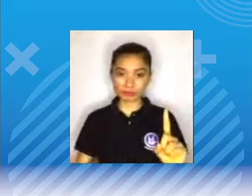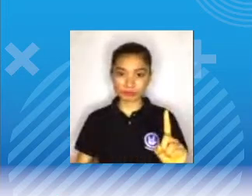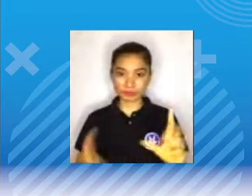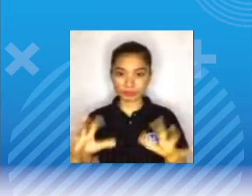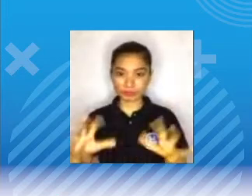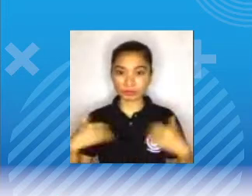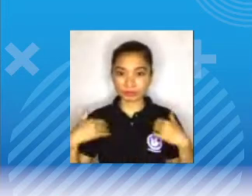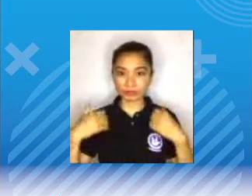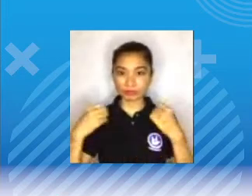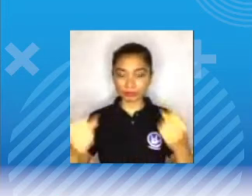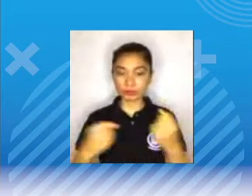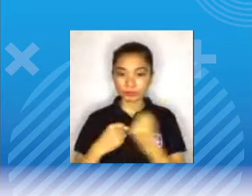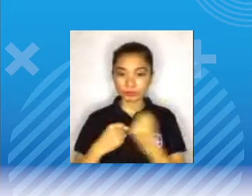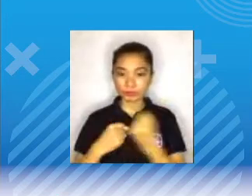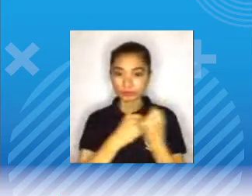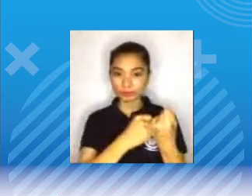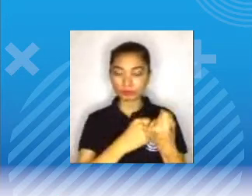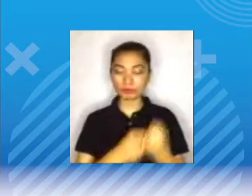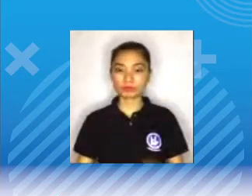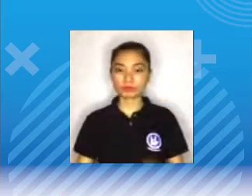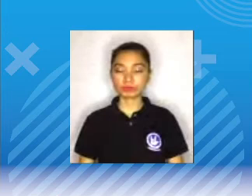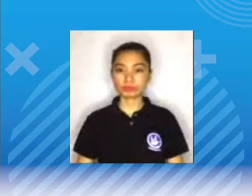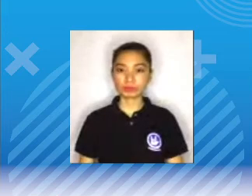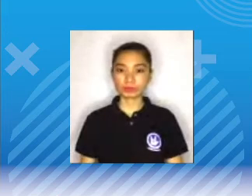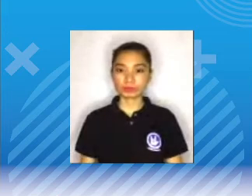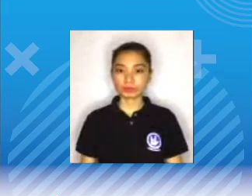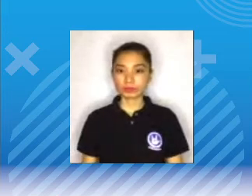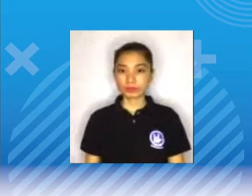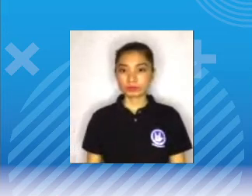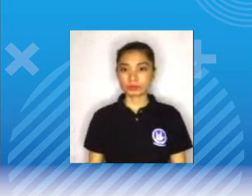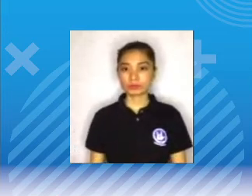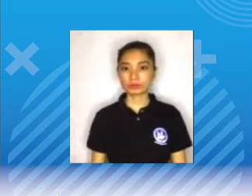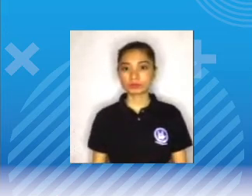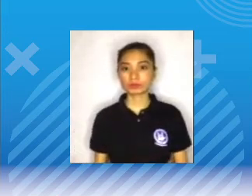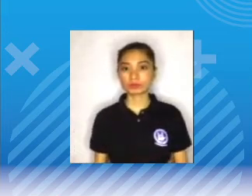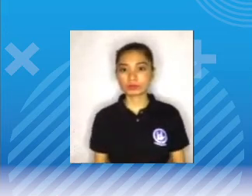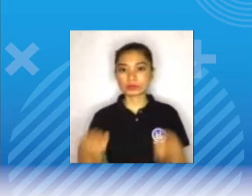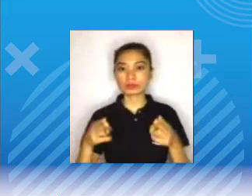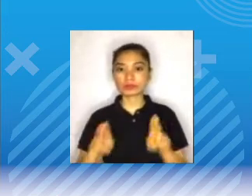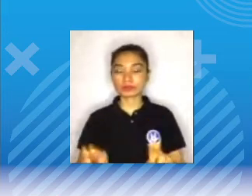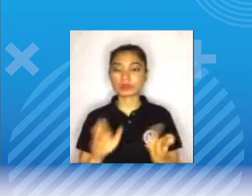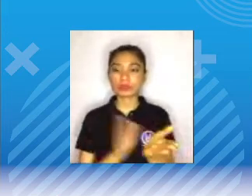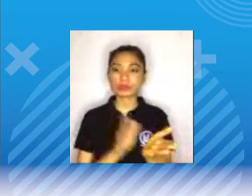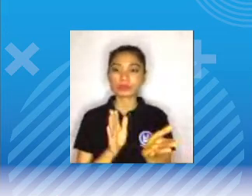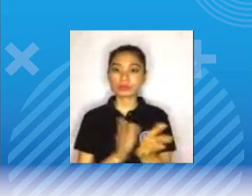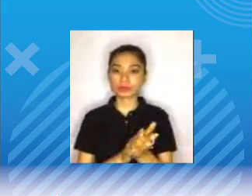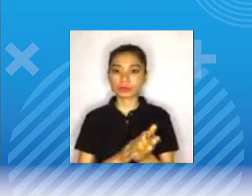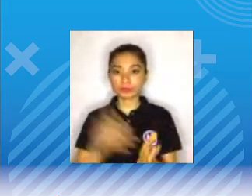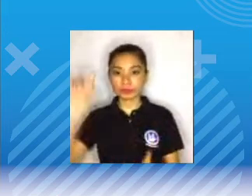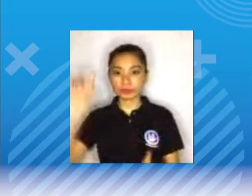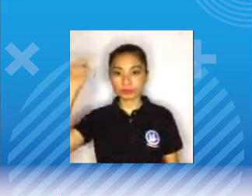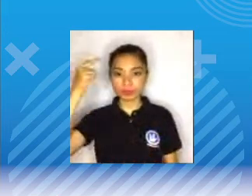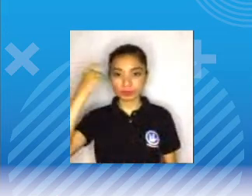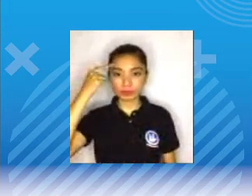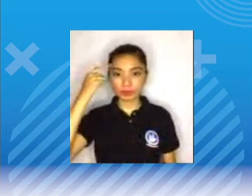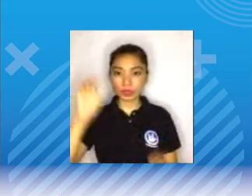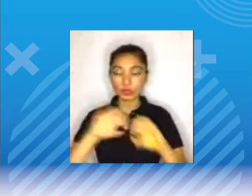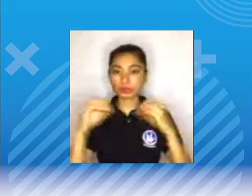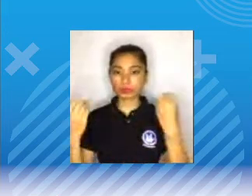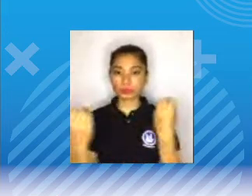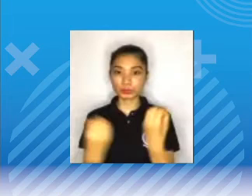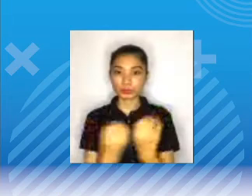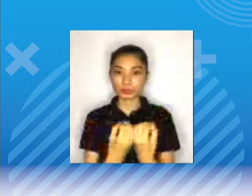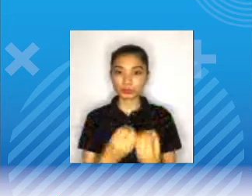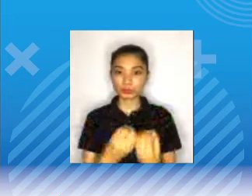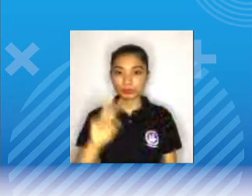then, ito ay nangyayari sa mga schools, government organizations, non-government organizations,